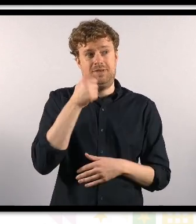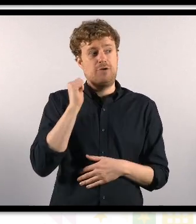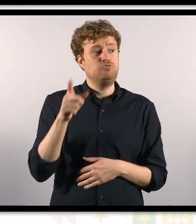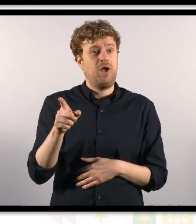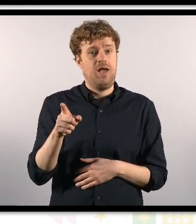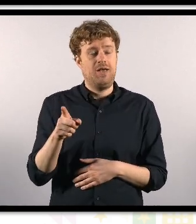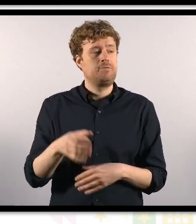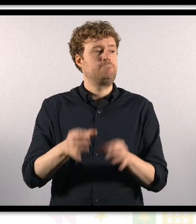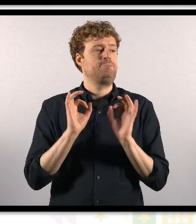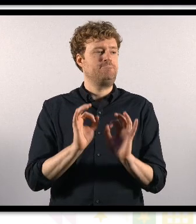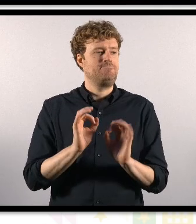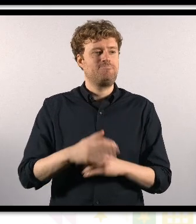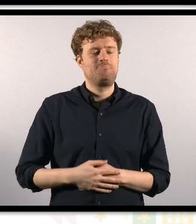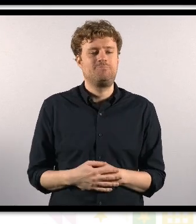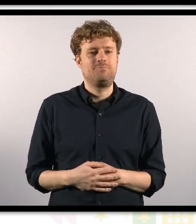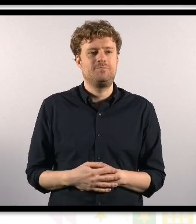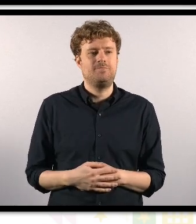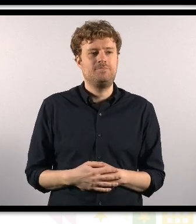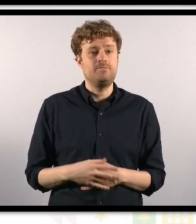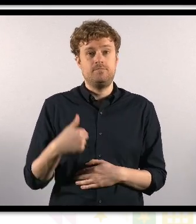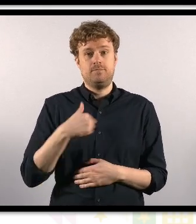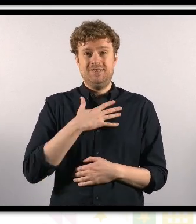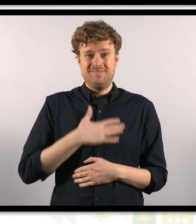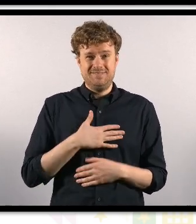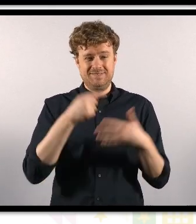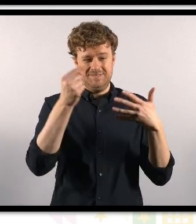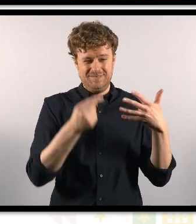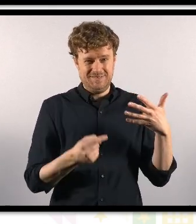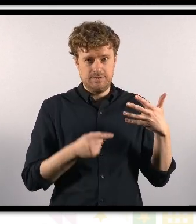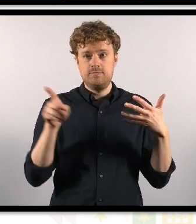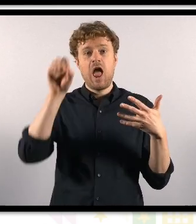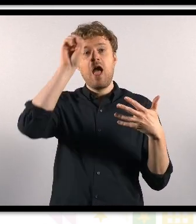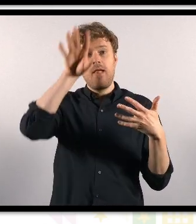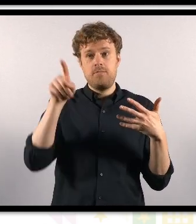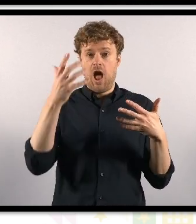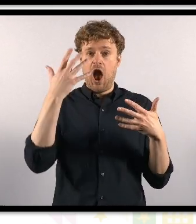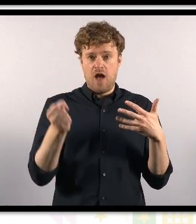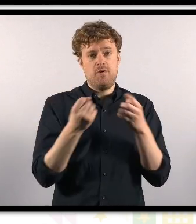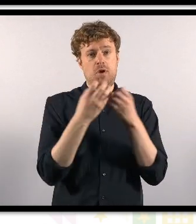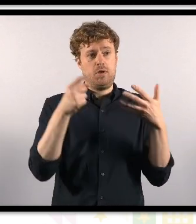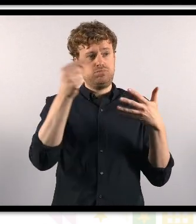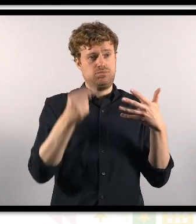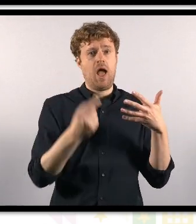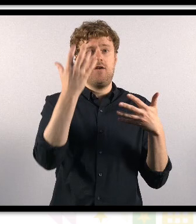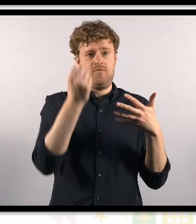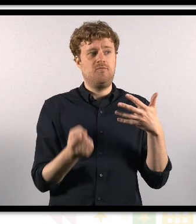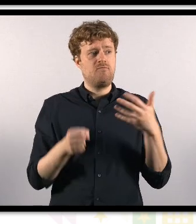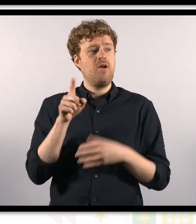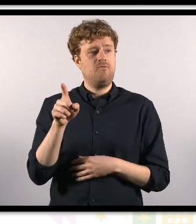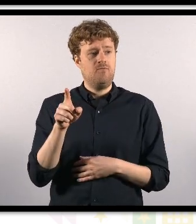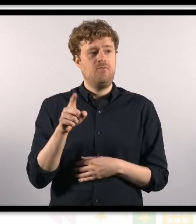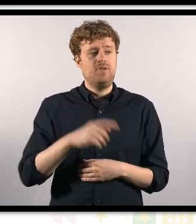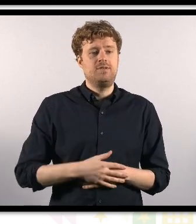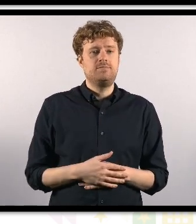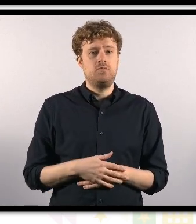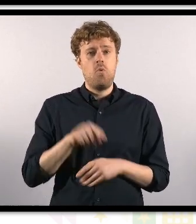an incredible Kubernetes web and desktop experience. So let's see what that could actually look like. So I've just installed